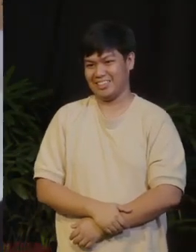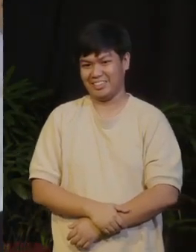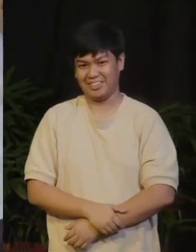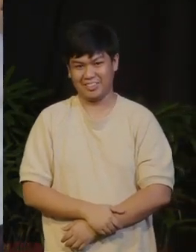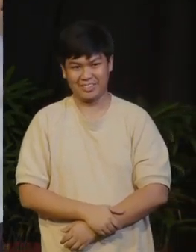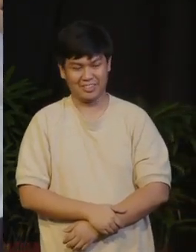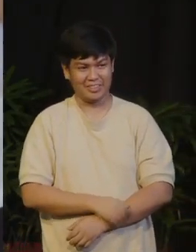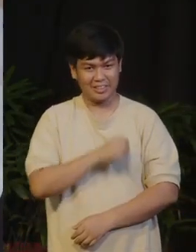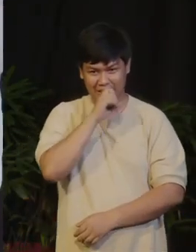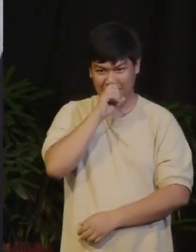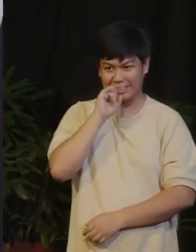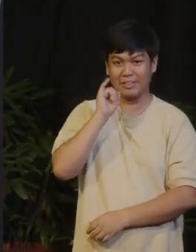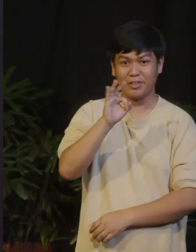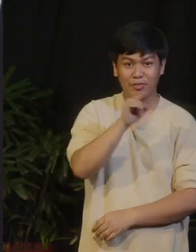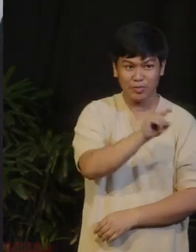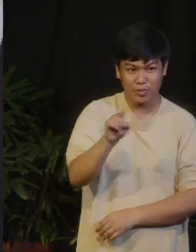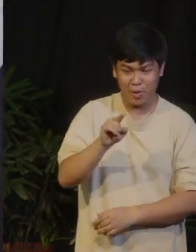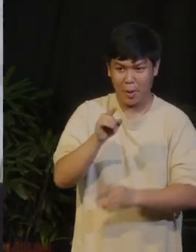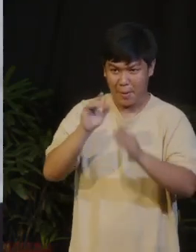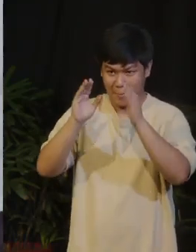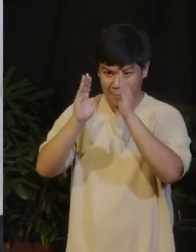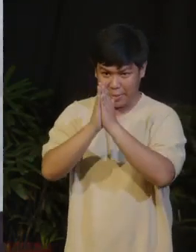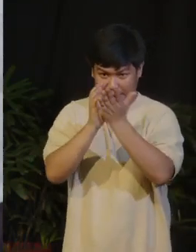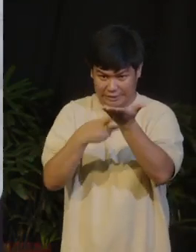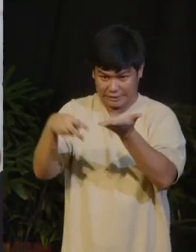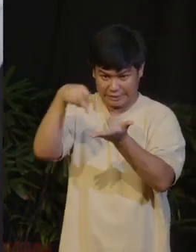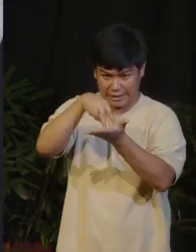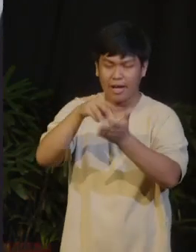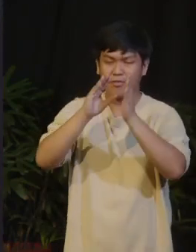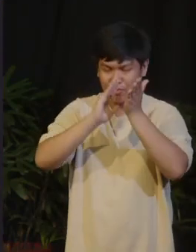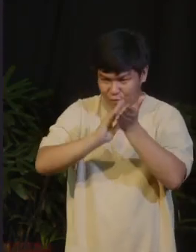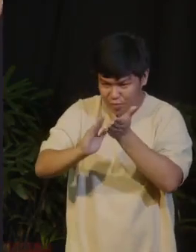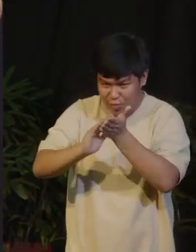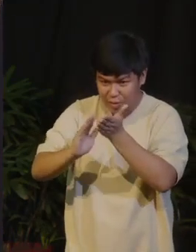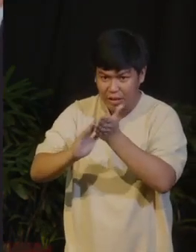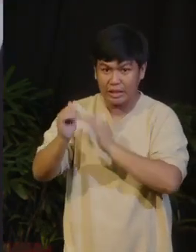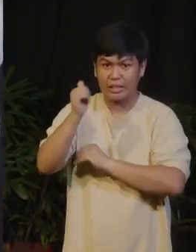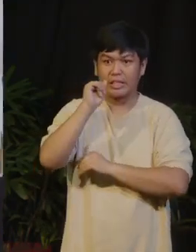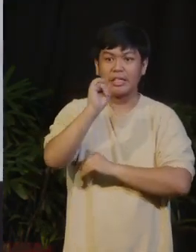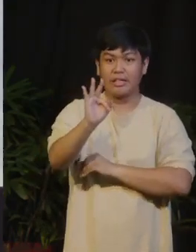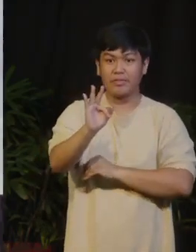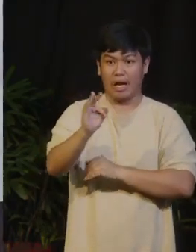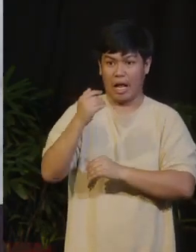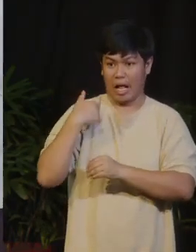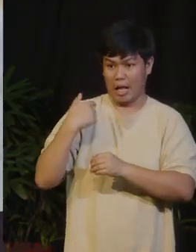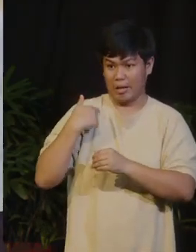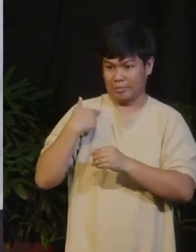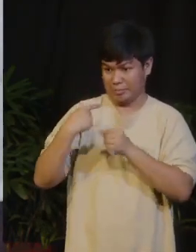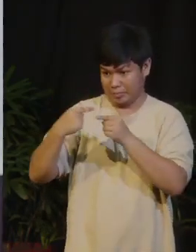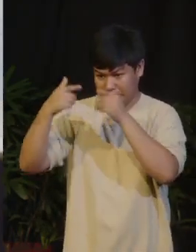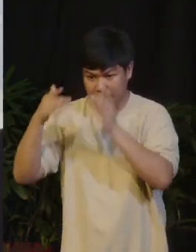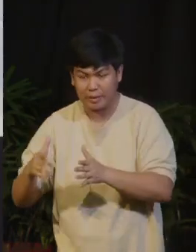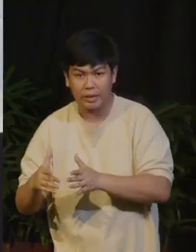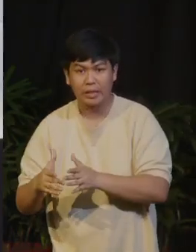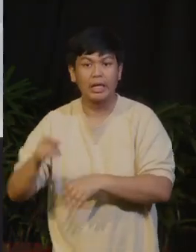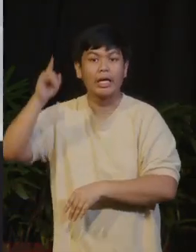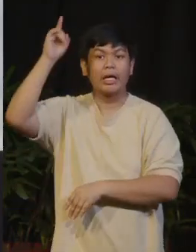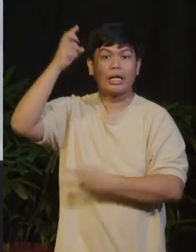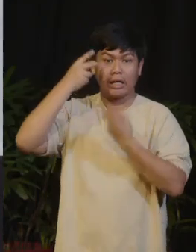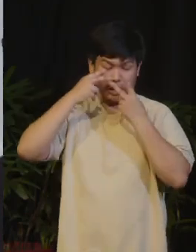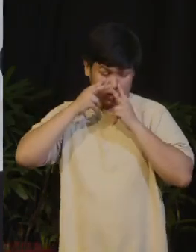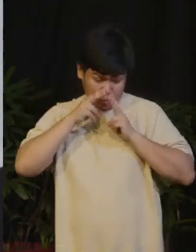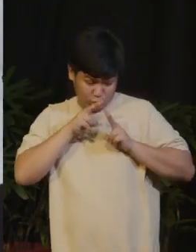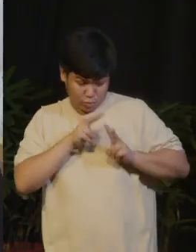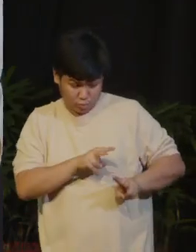you stand praying, forgive if you have anything against anyone, so that your Father also who is in